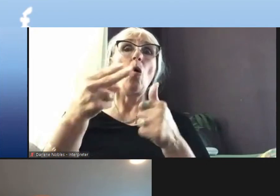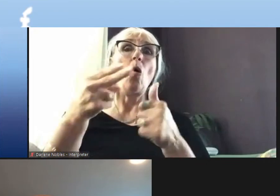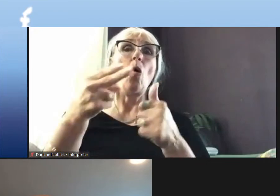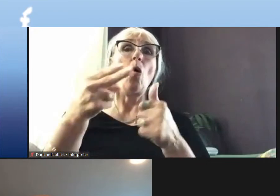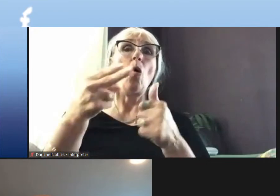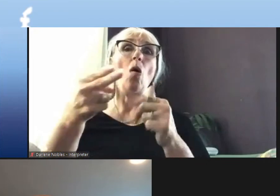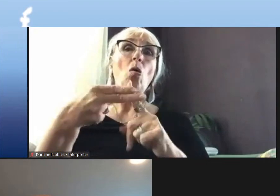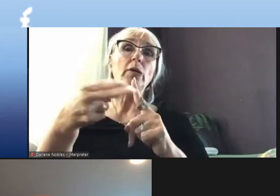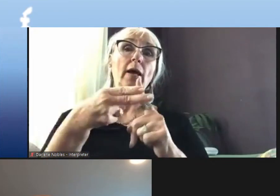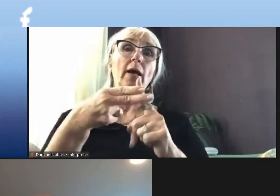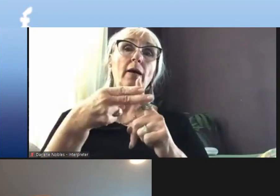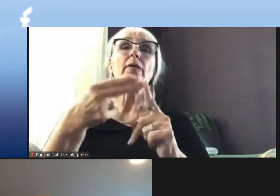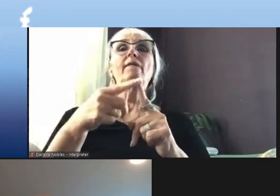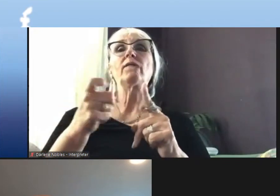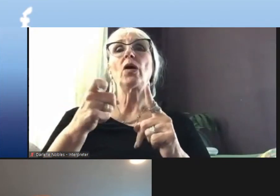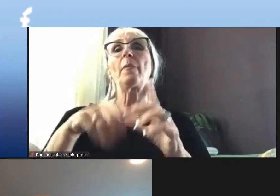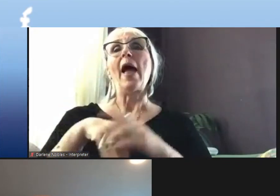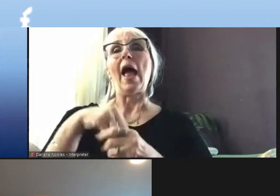pocket. The total of those is